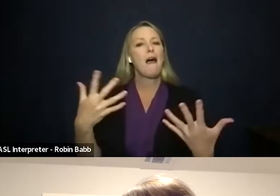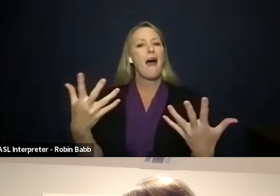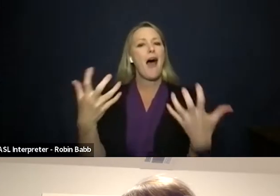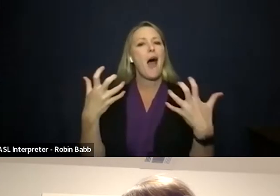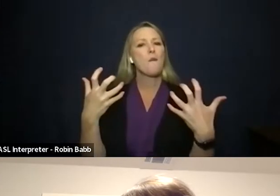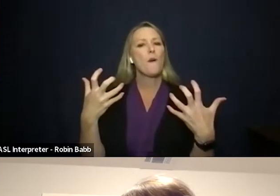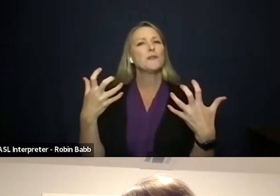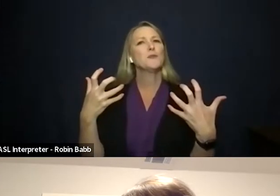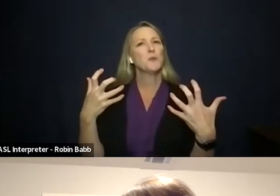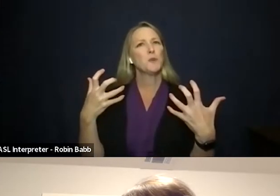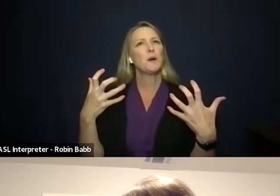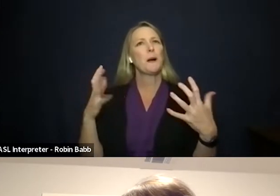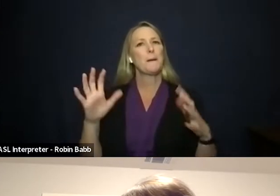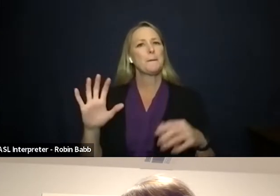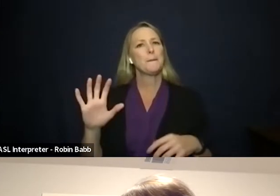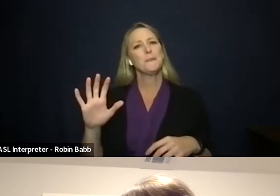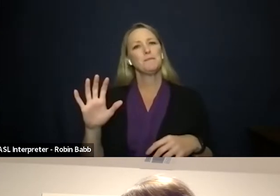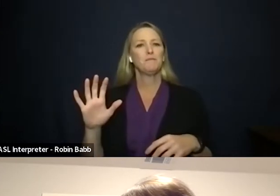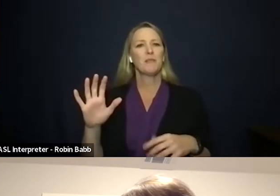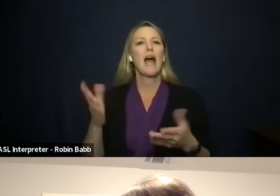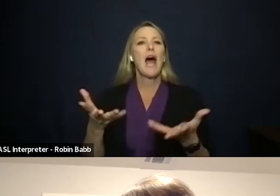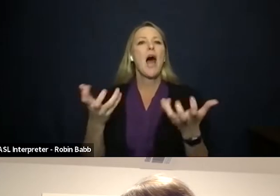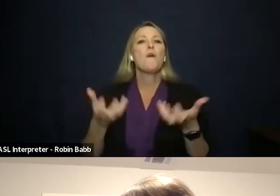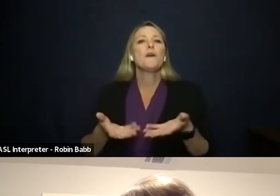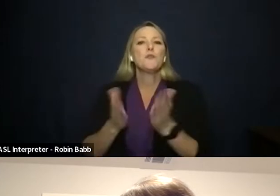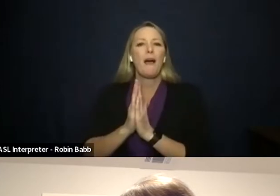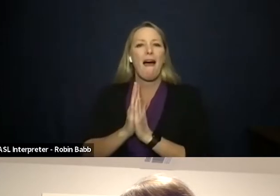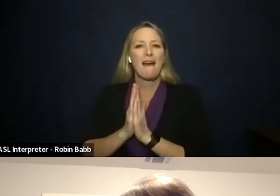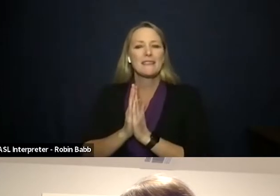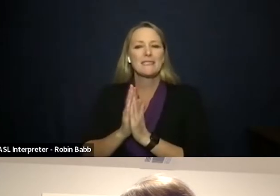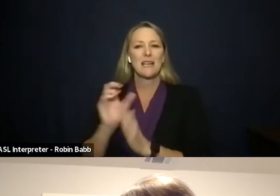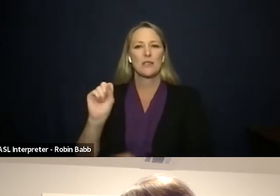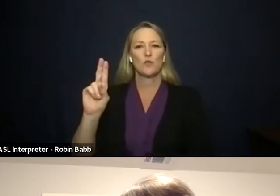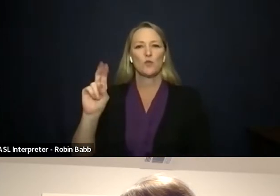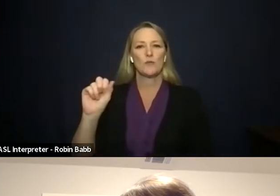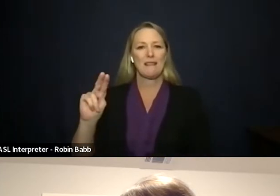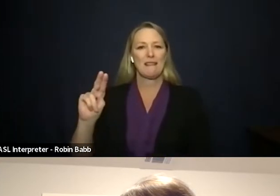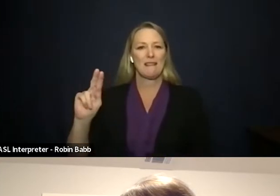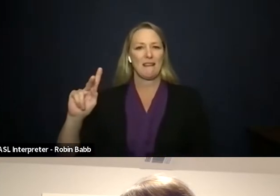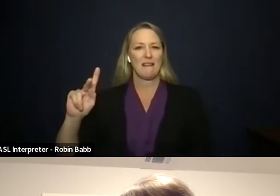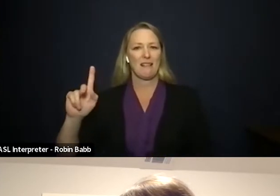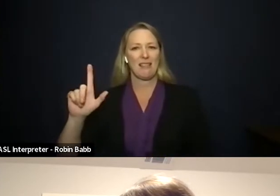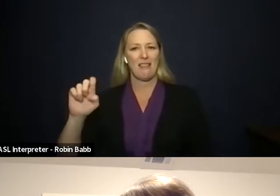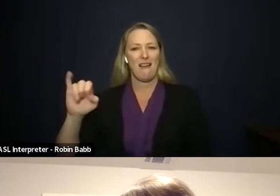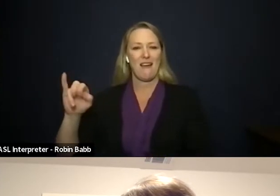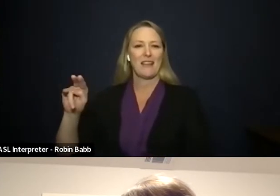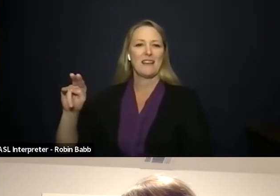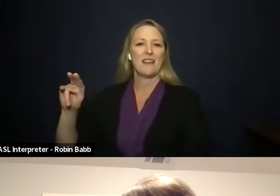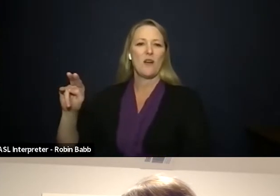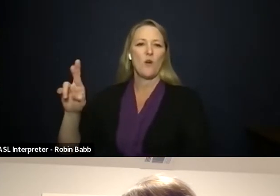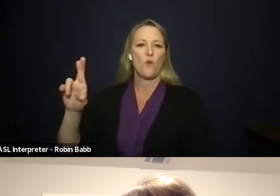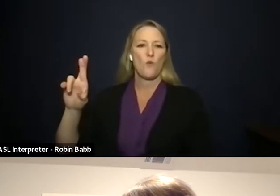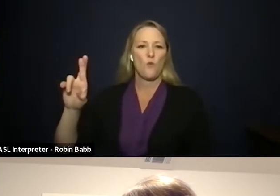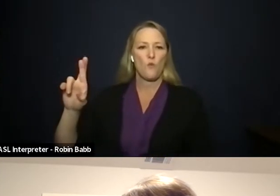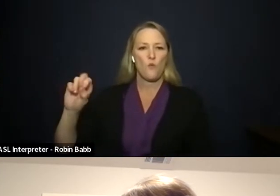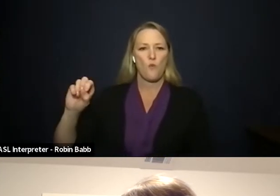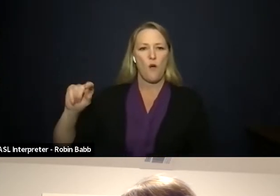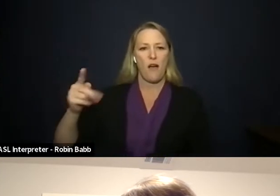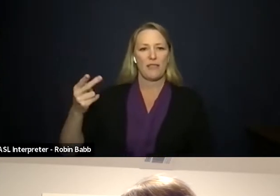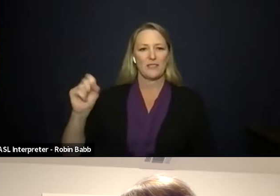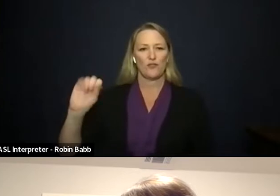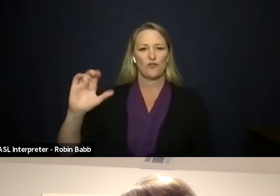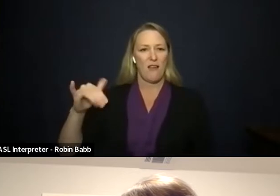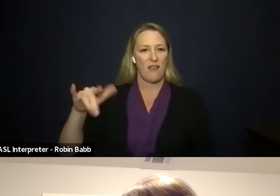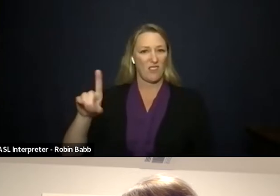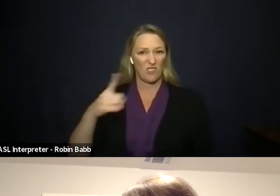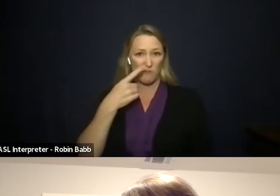um ask susan klein rothschild to join us and just to give us an update